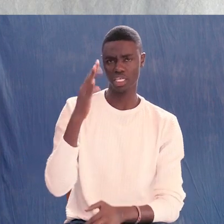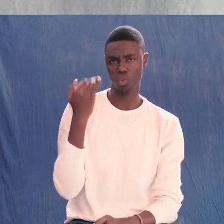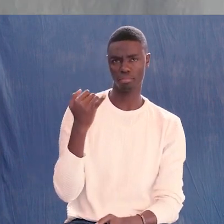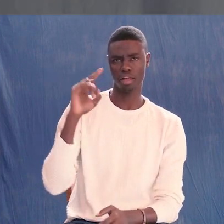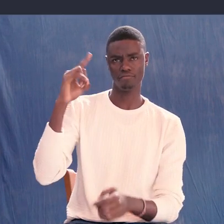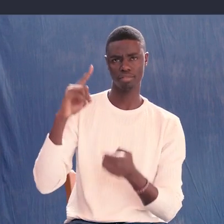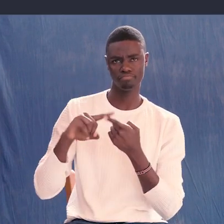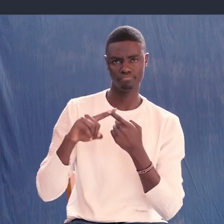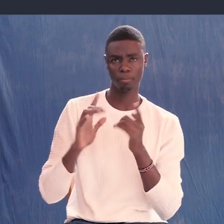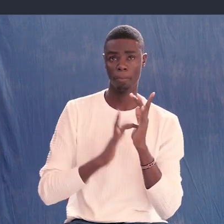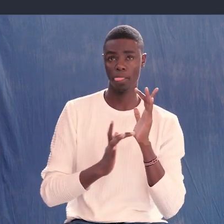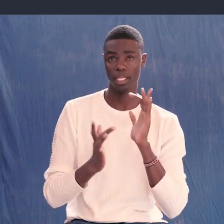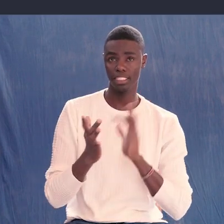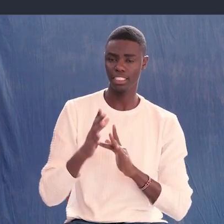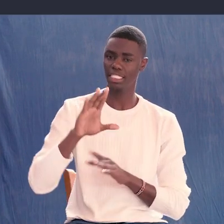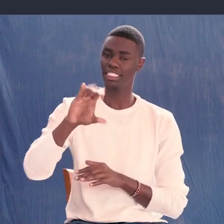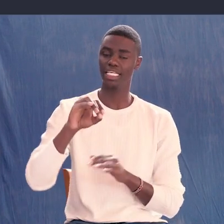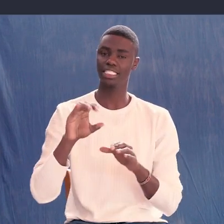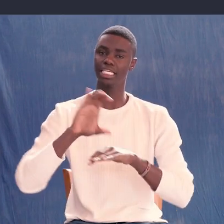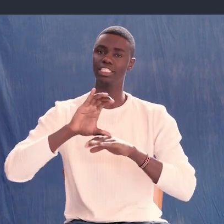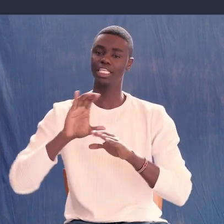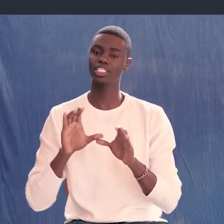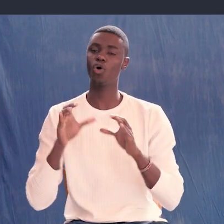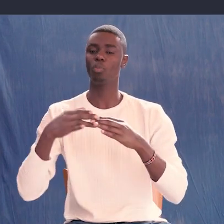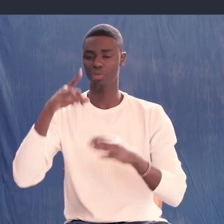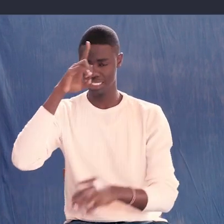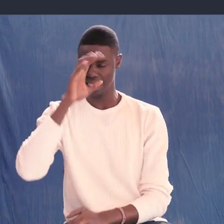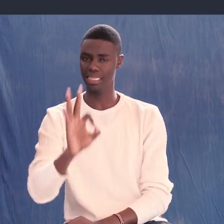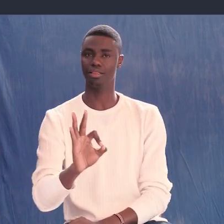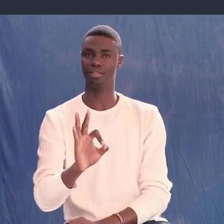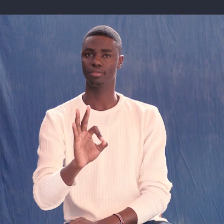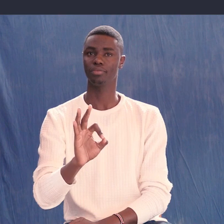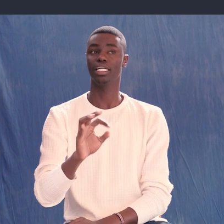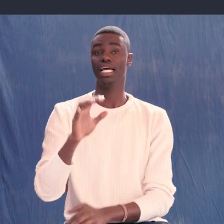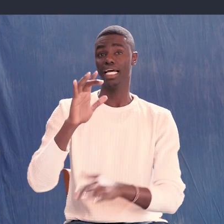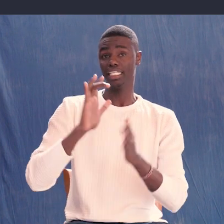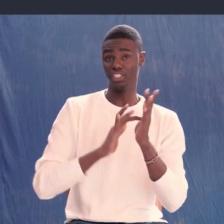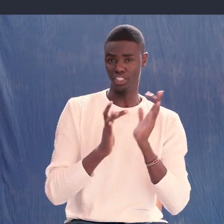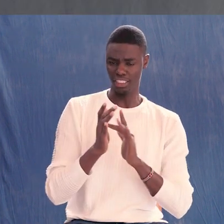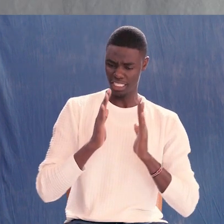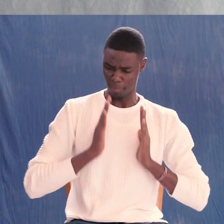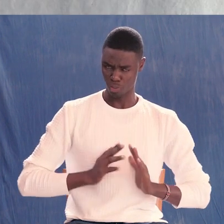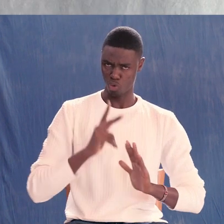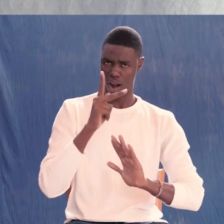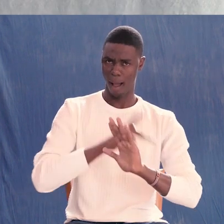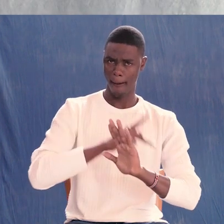first thing is that Jesus takes the church community very seriously. This is Jesus' personal project.